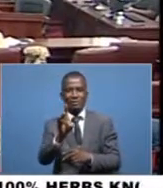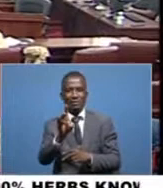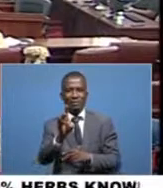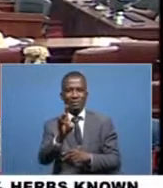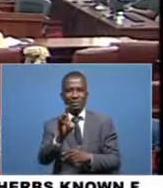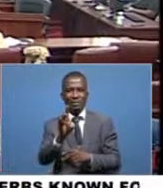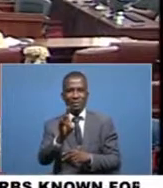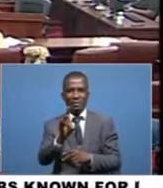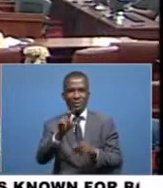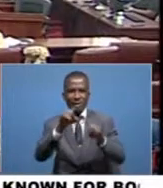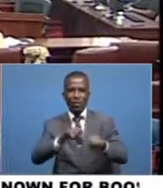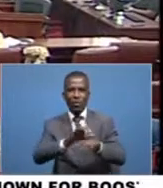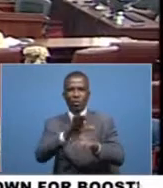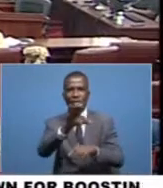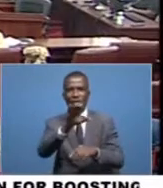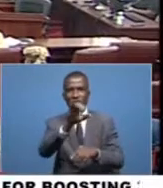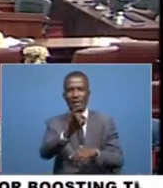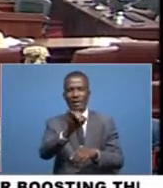of CR 87.